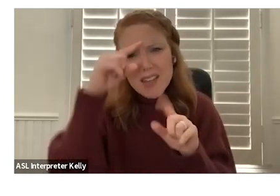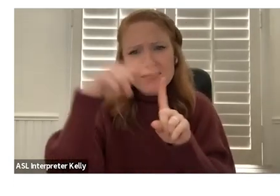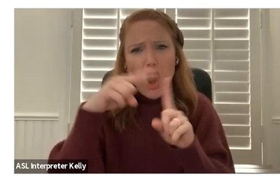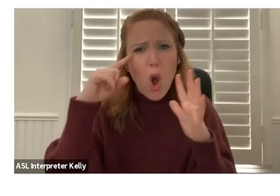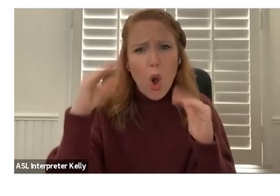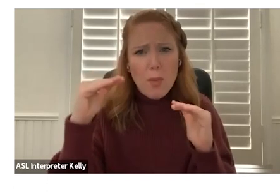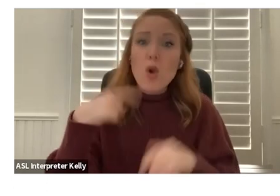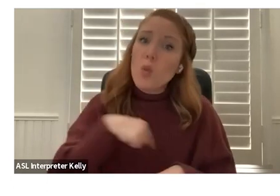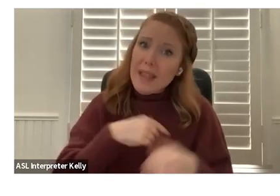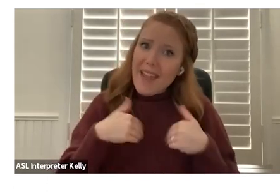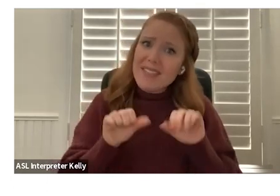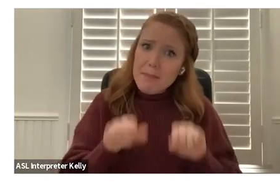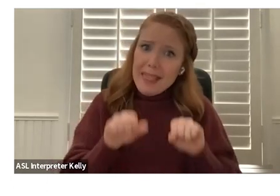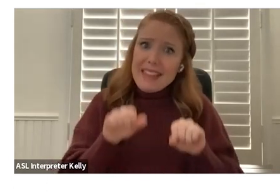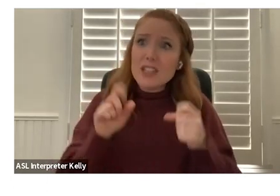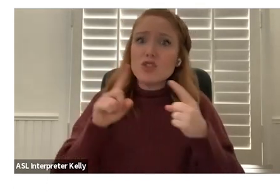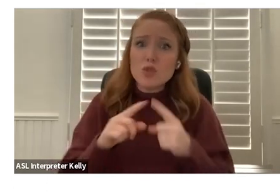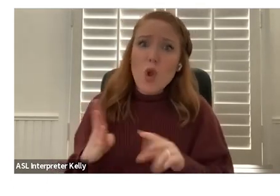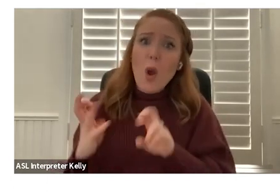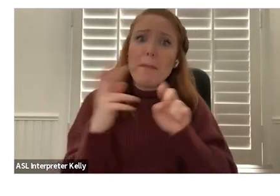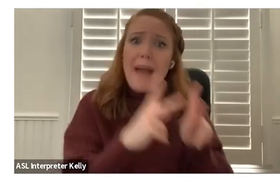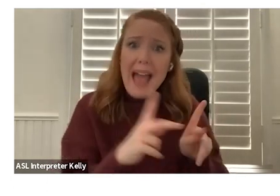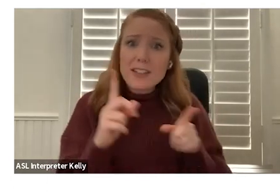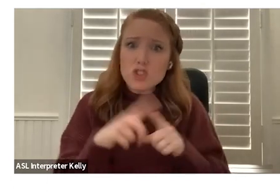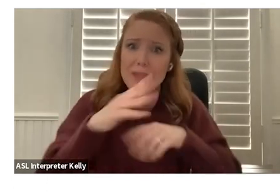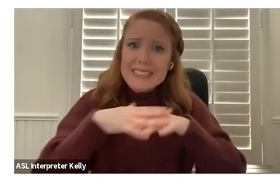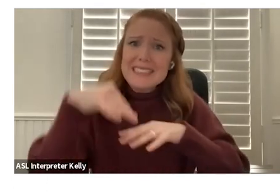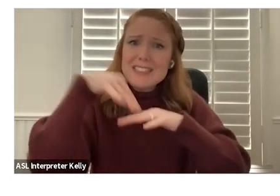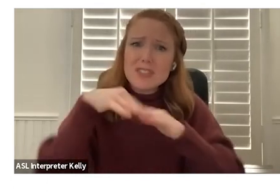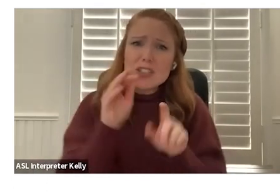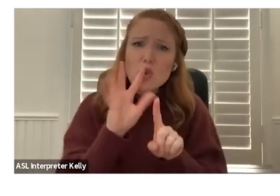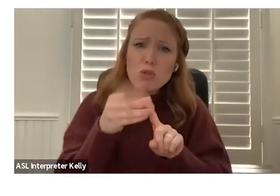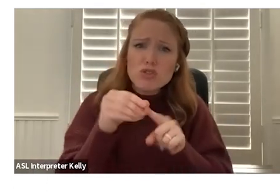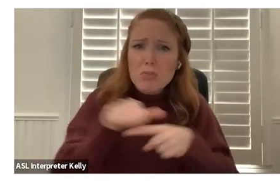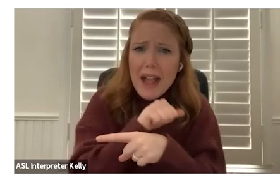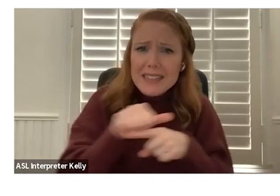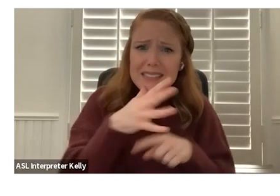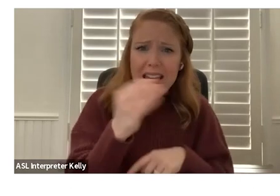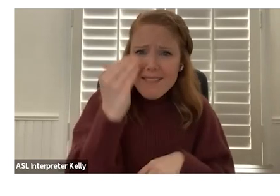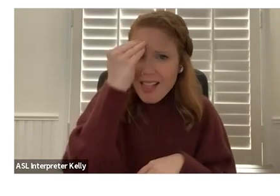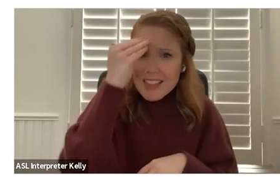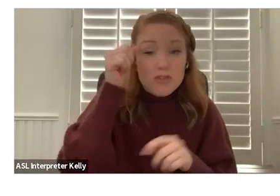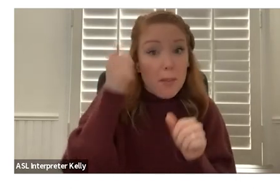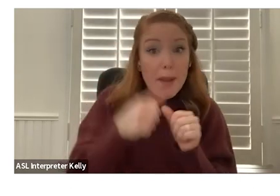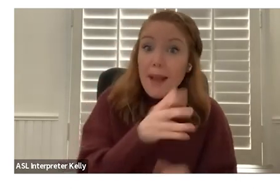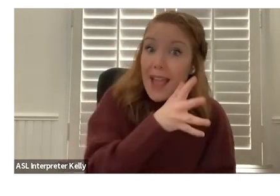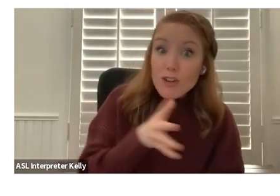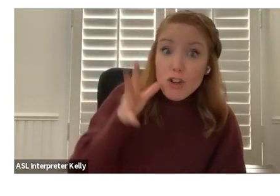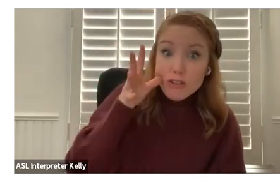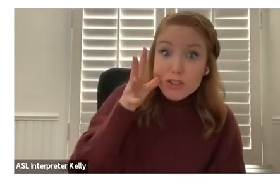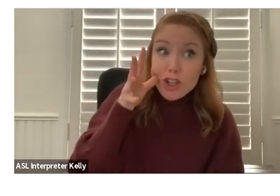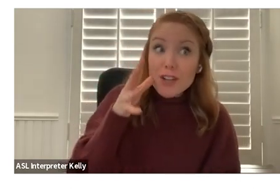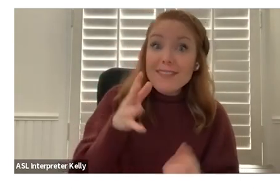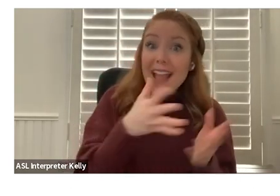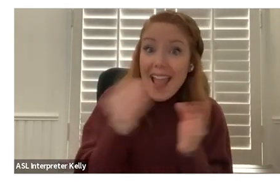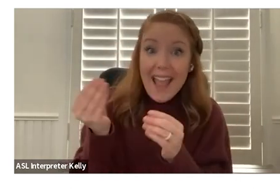to support, these are just some examples, communities with invaluable intangible cultural heritage, which is defined by the